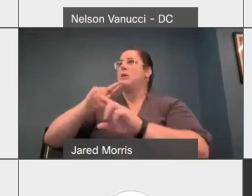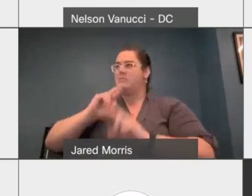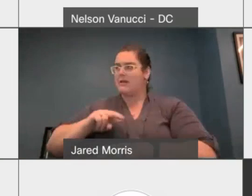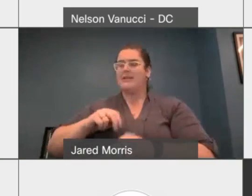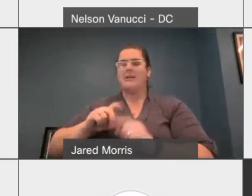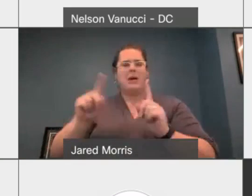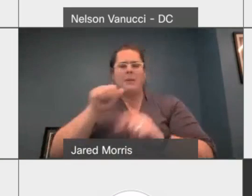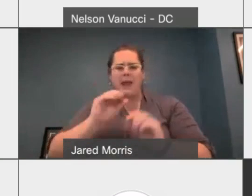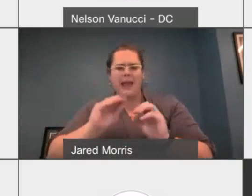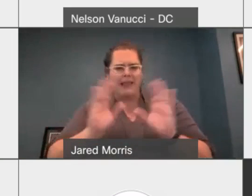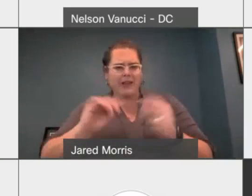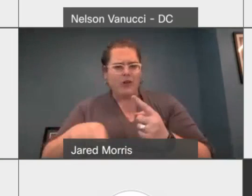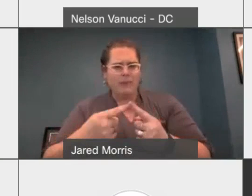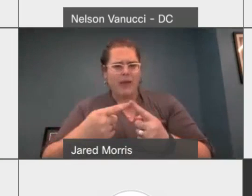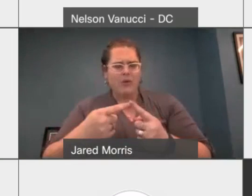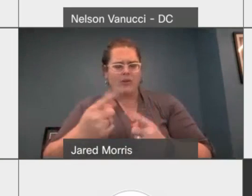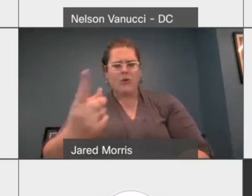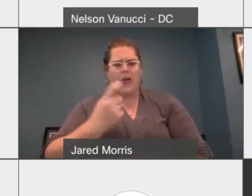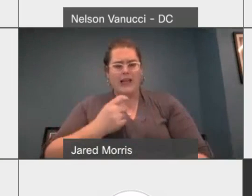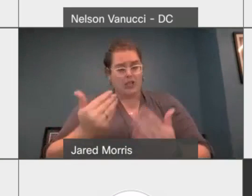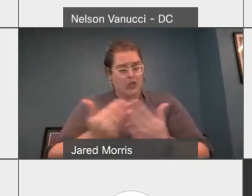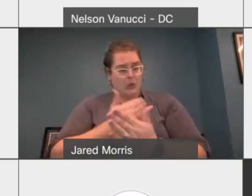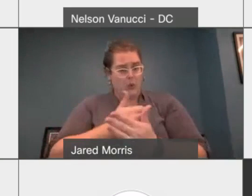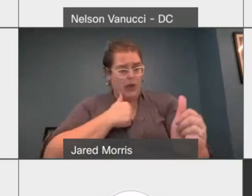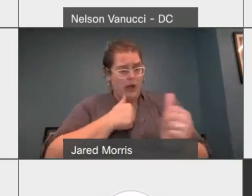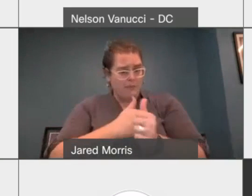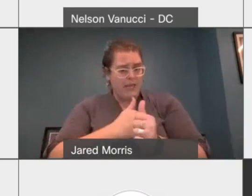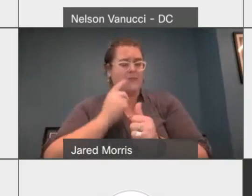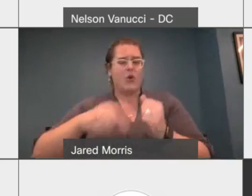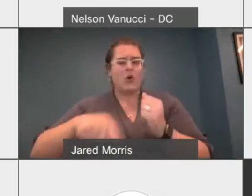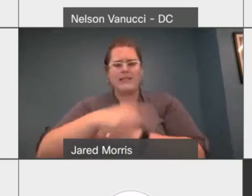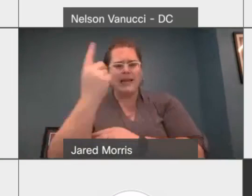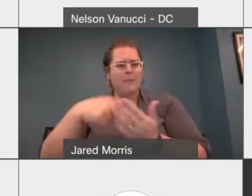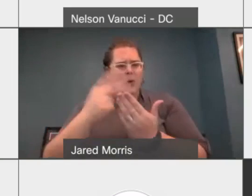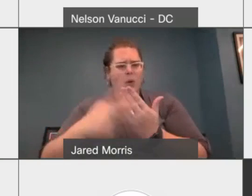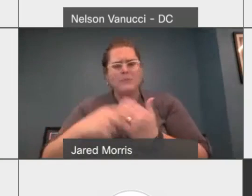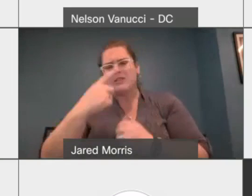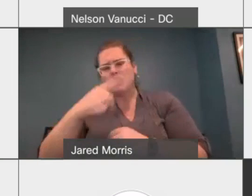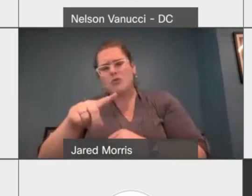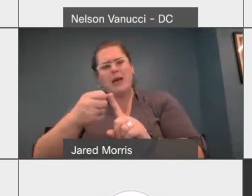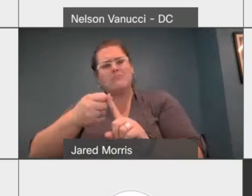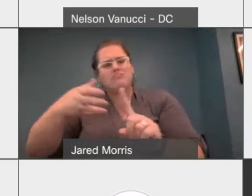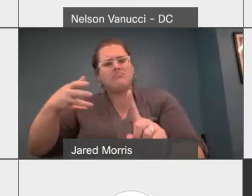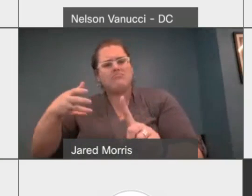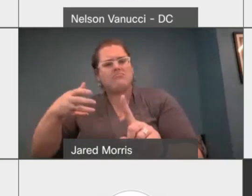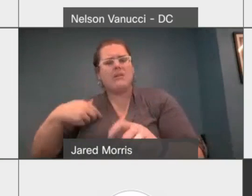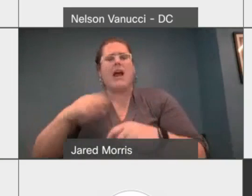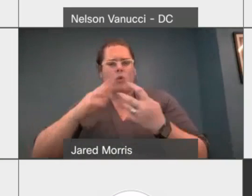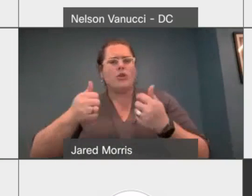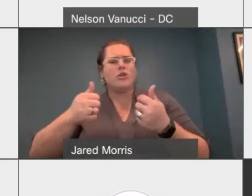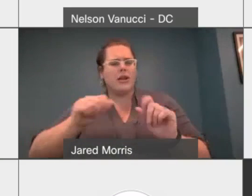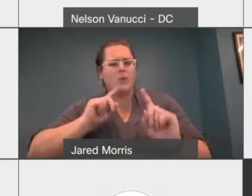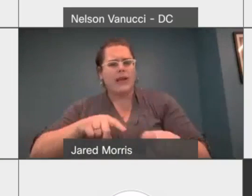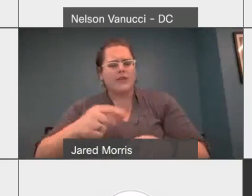a new update as far as the Appendix K for day programs. If you could be a little more specific, I could attempt to answer that